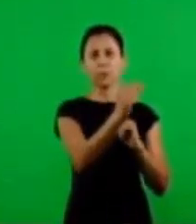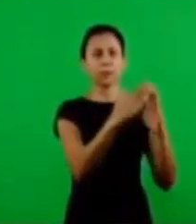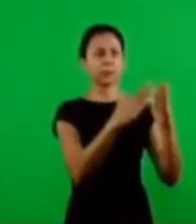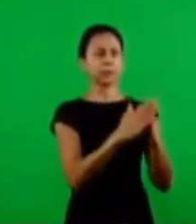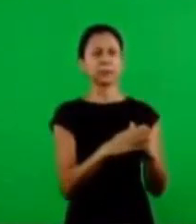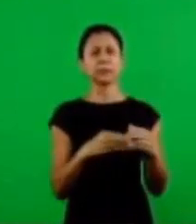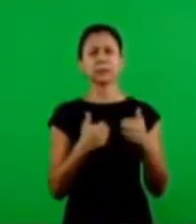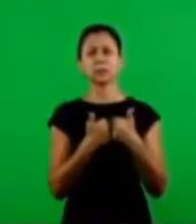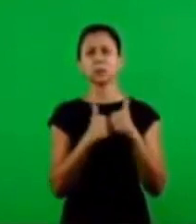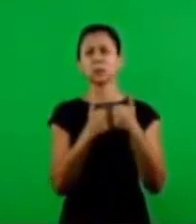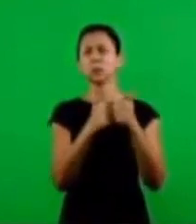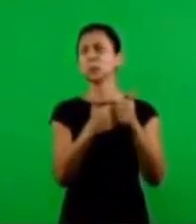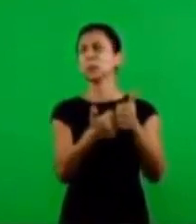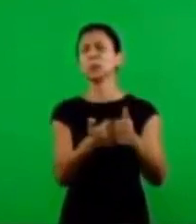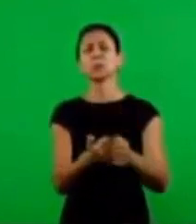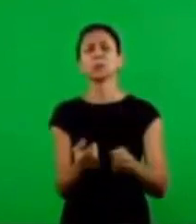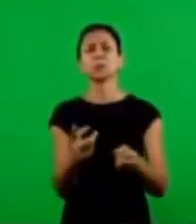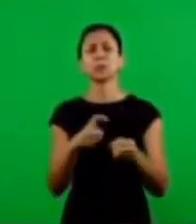to